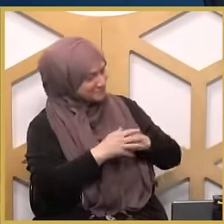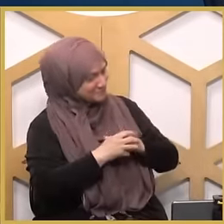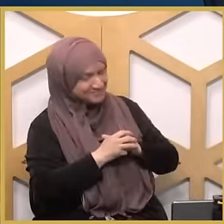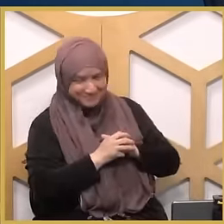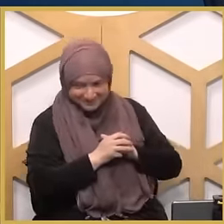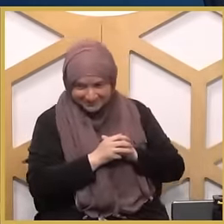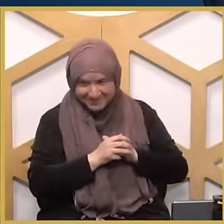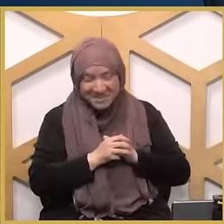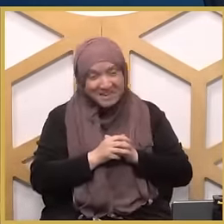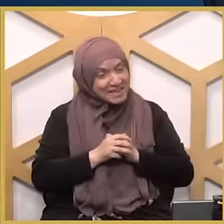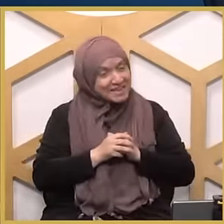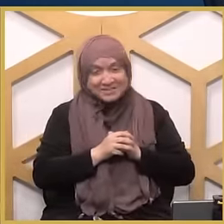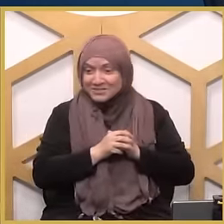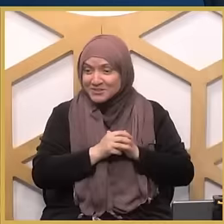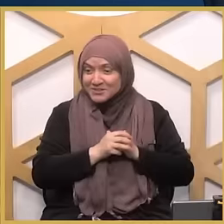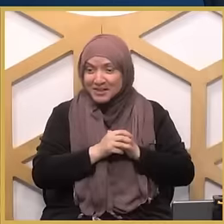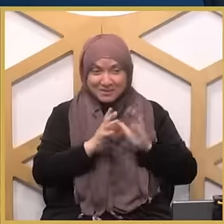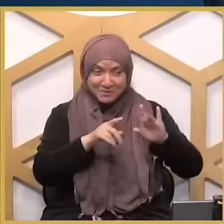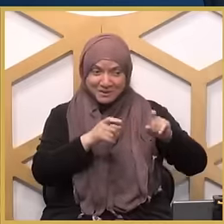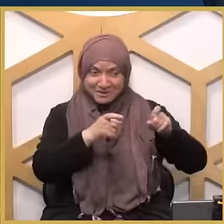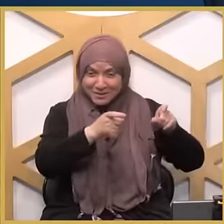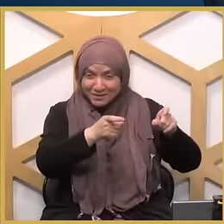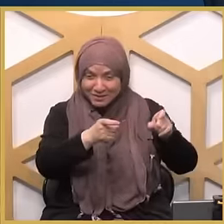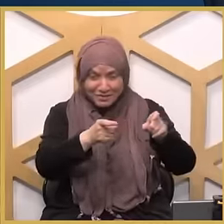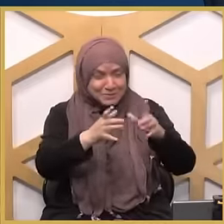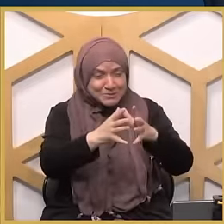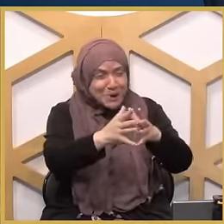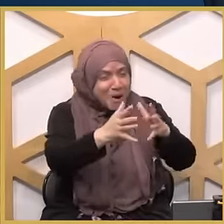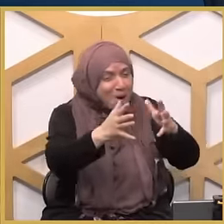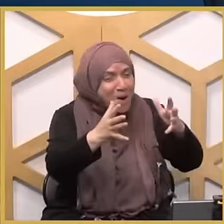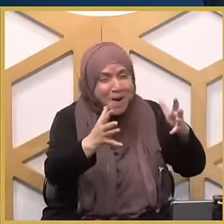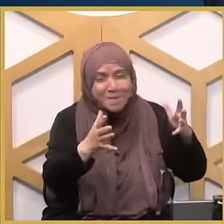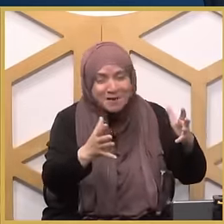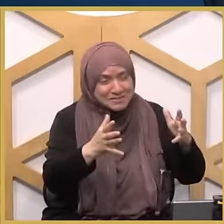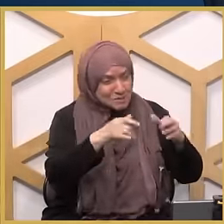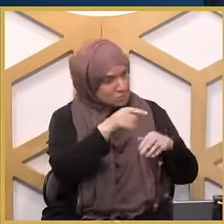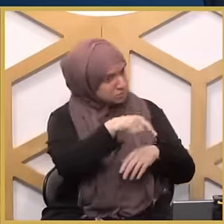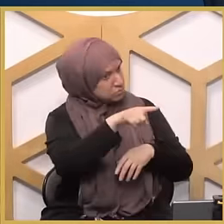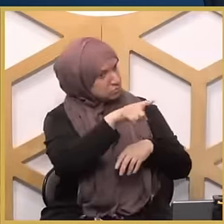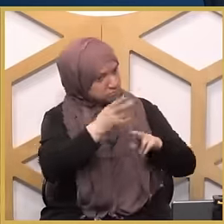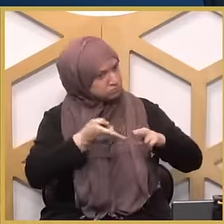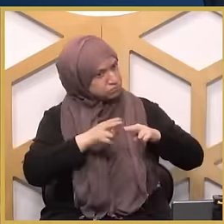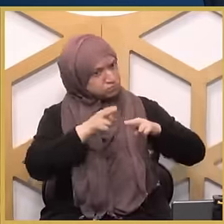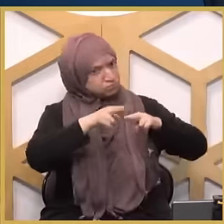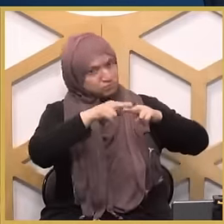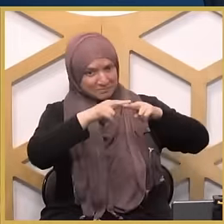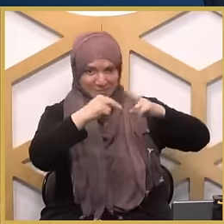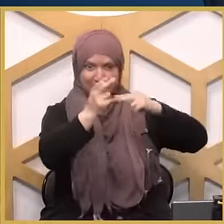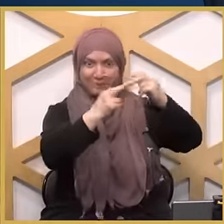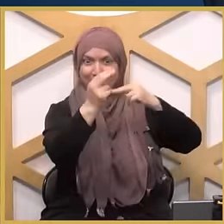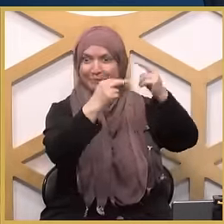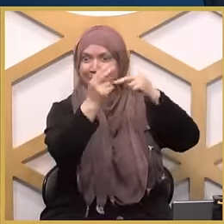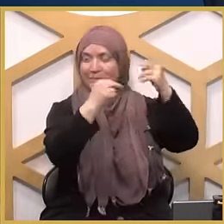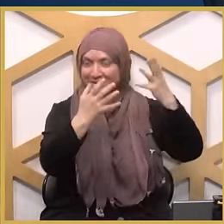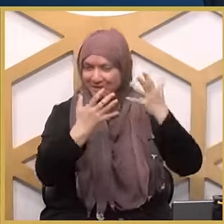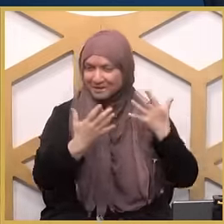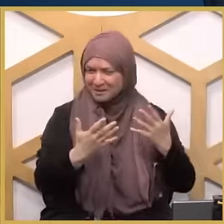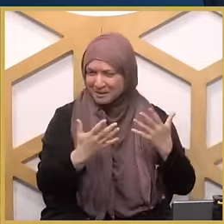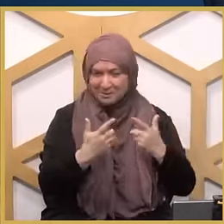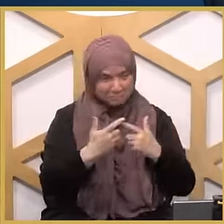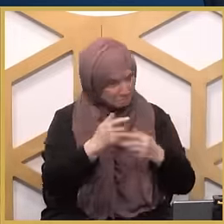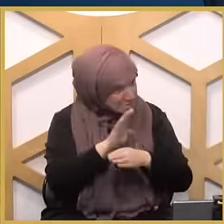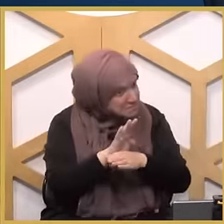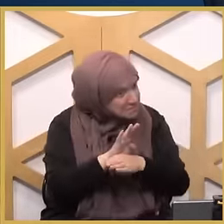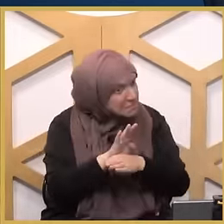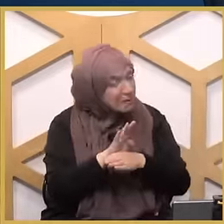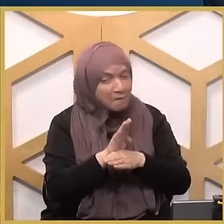the benefit and the khair from this. You see the building says, waqf Uthman ibn Affar radiallahu anhu warda. Until this day, subhanallah. He was a businessman, and Allah